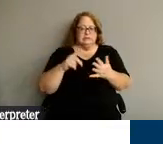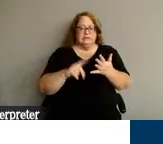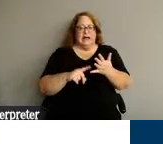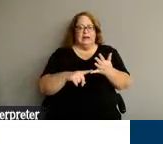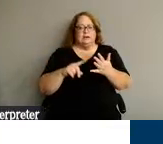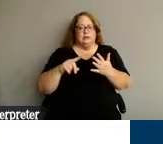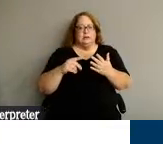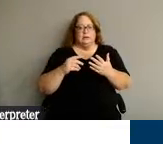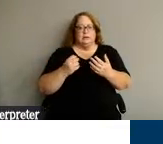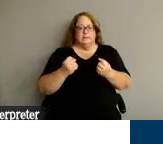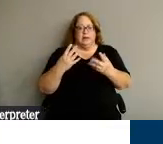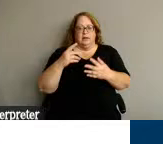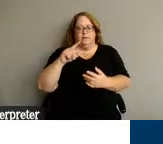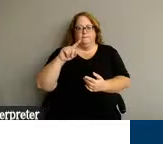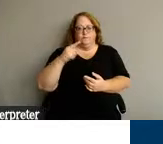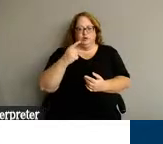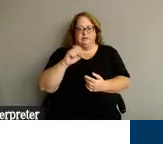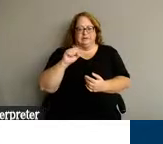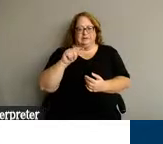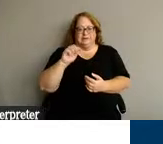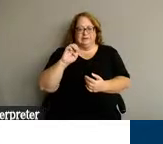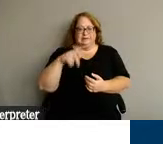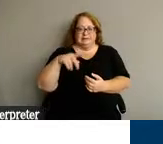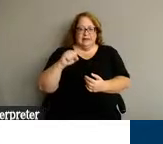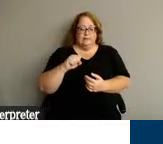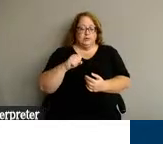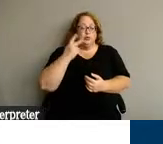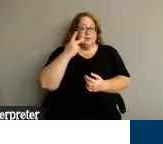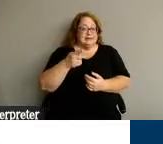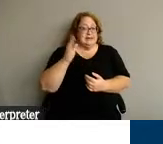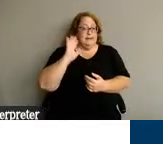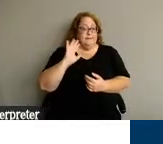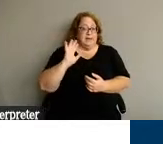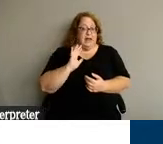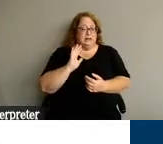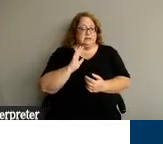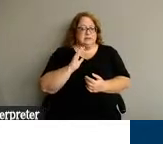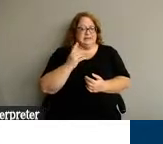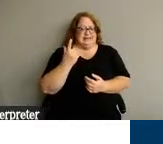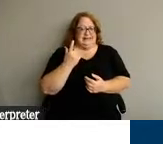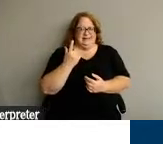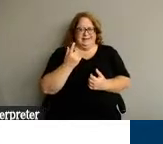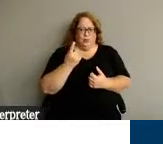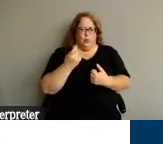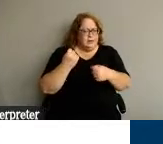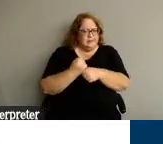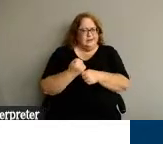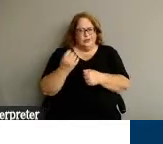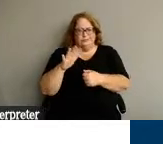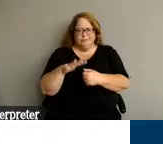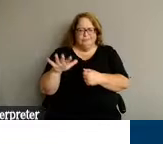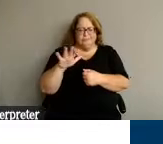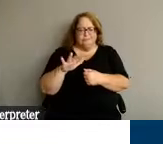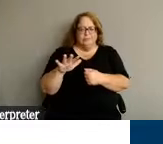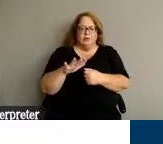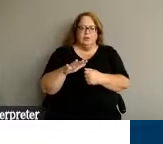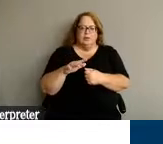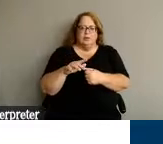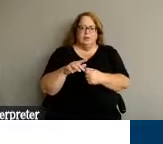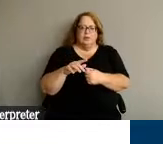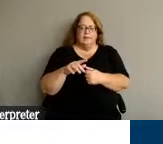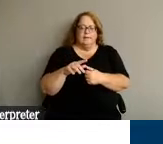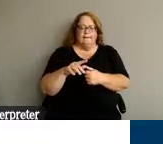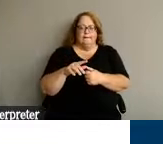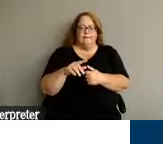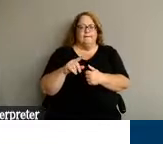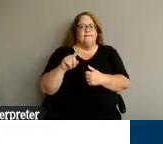number of first steps. Dr. Cooney, you'll see in the past year or so, our first steps have gone